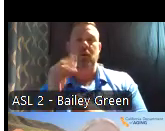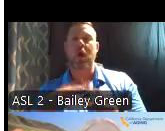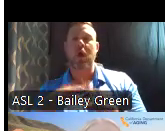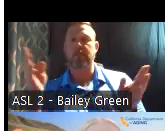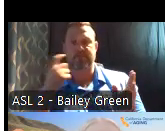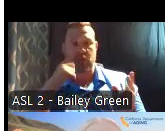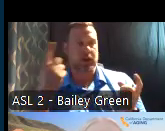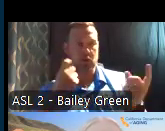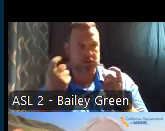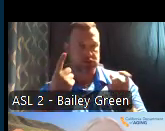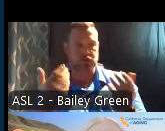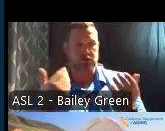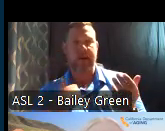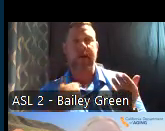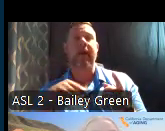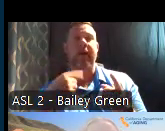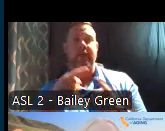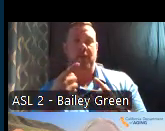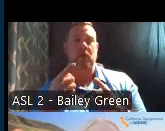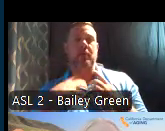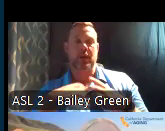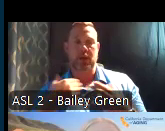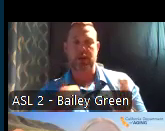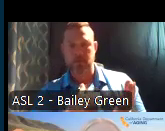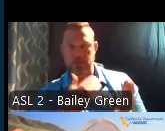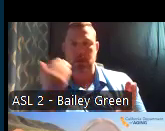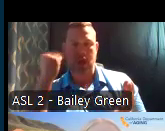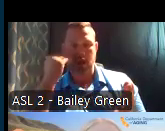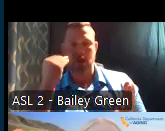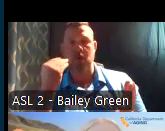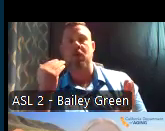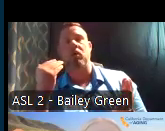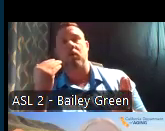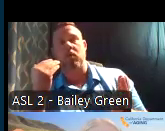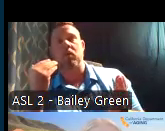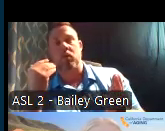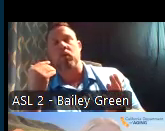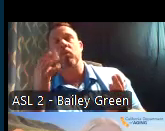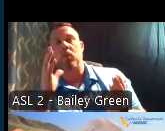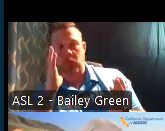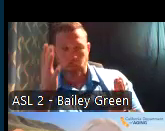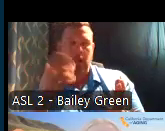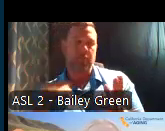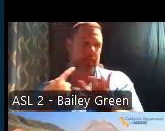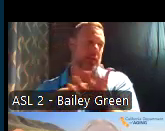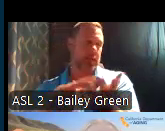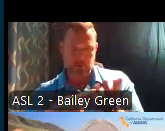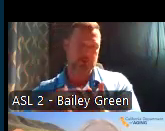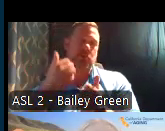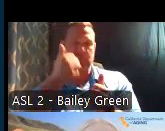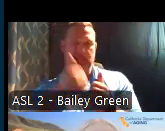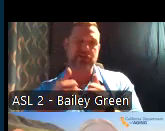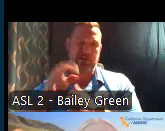any questions that you might have as committee members. I do know that we will be conversing with each of the